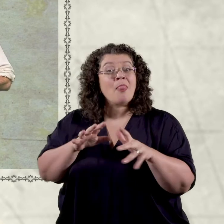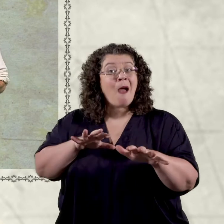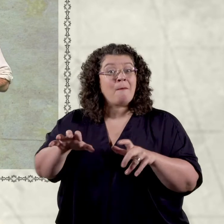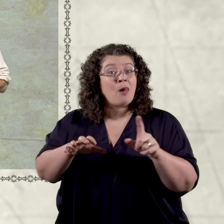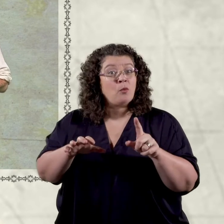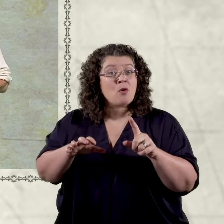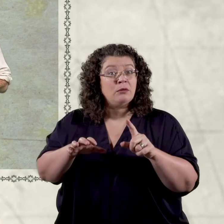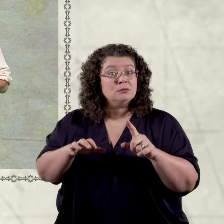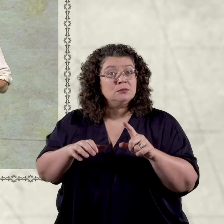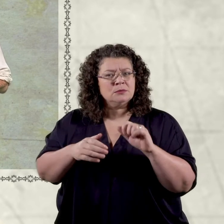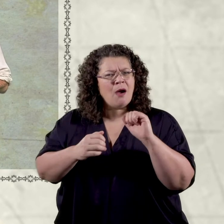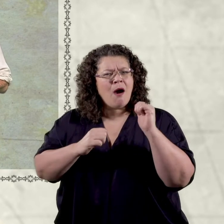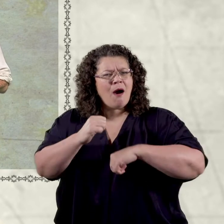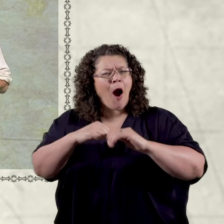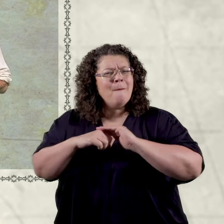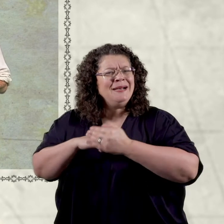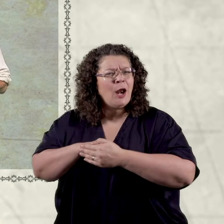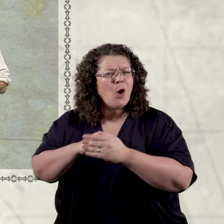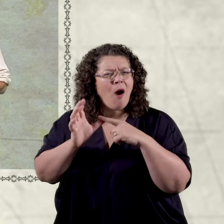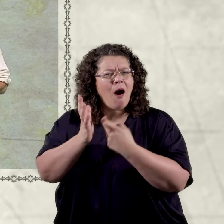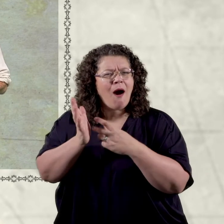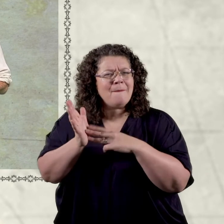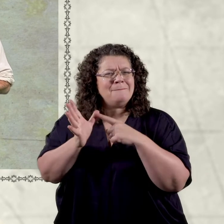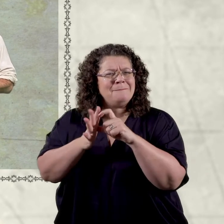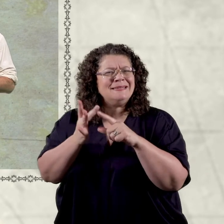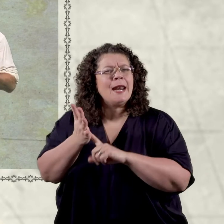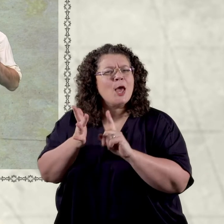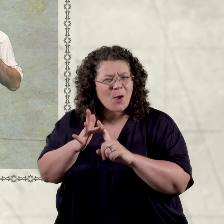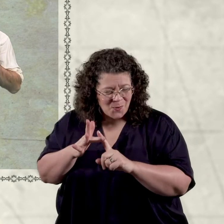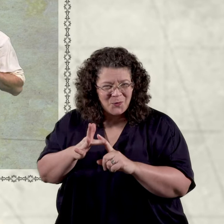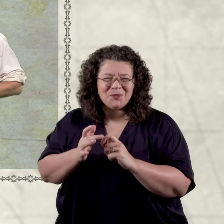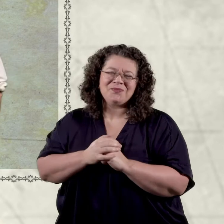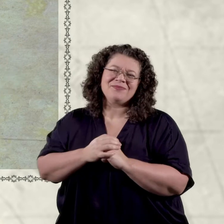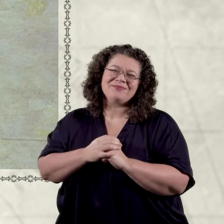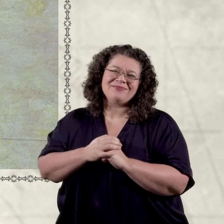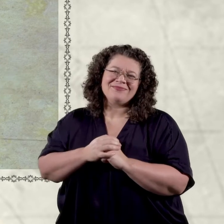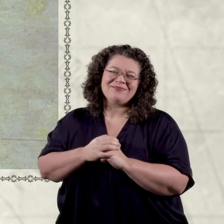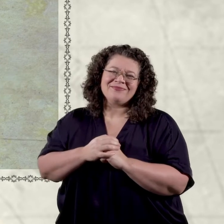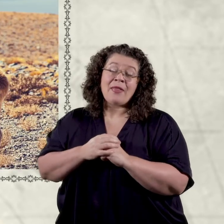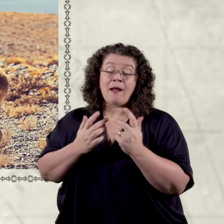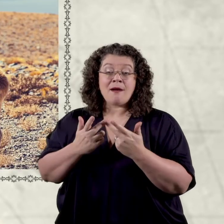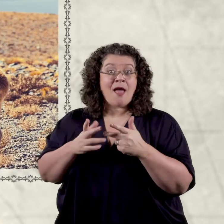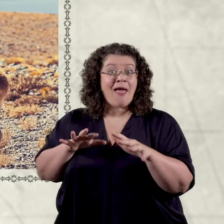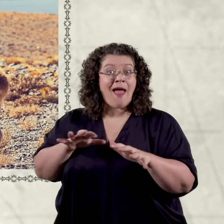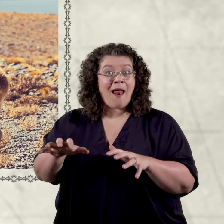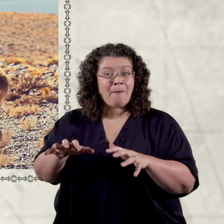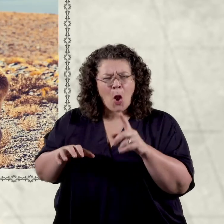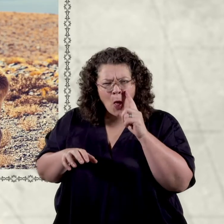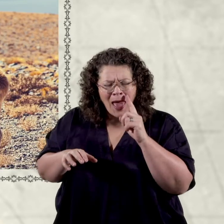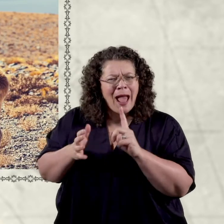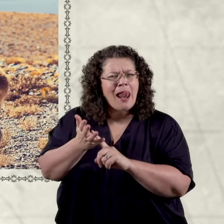Another animal they hunted would be the armadillo. And another one would be this animal